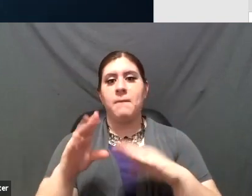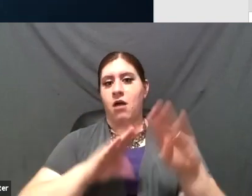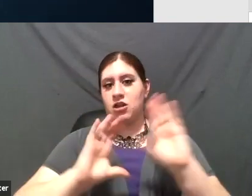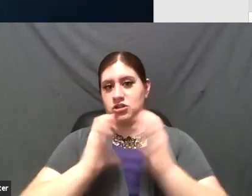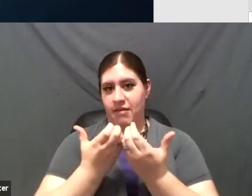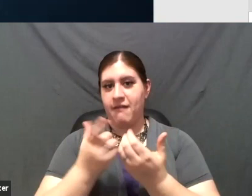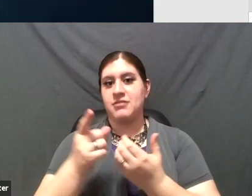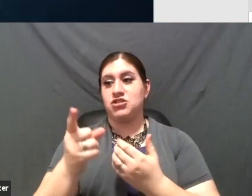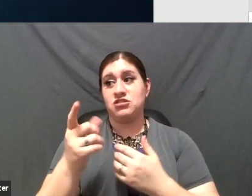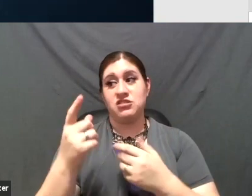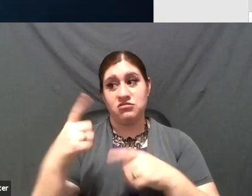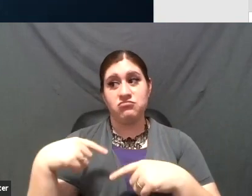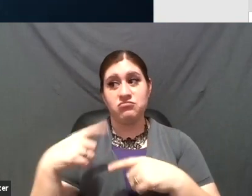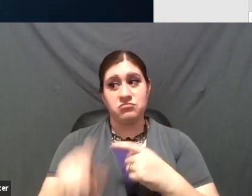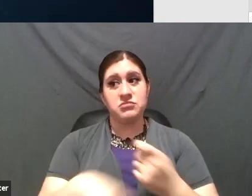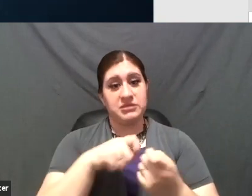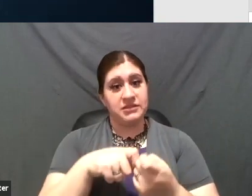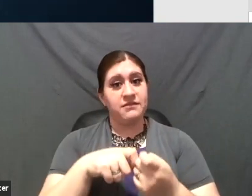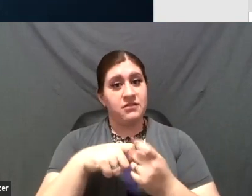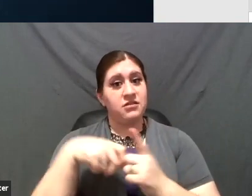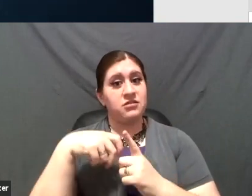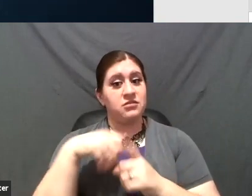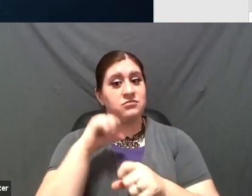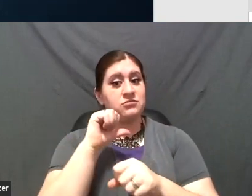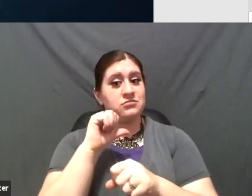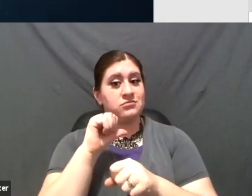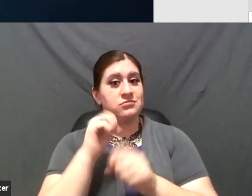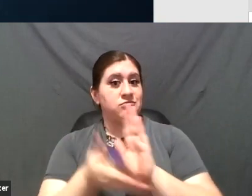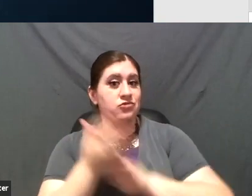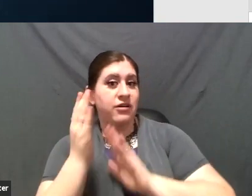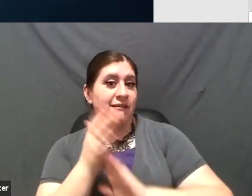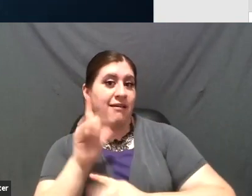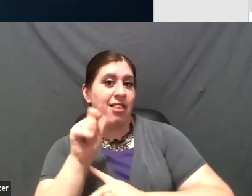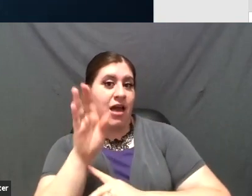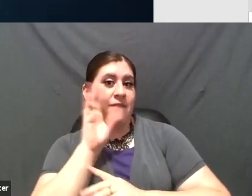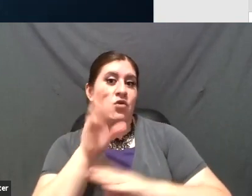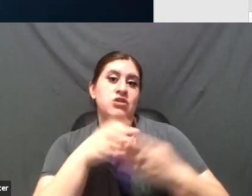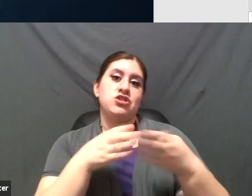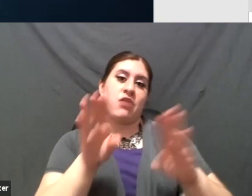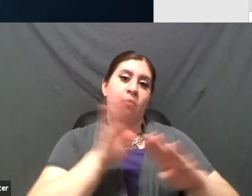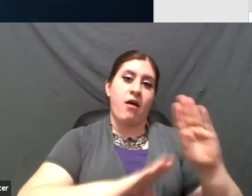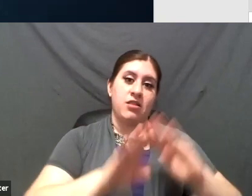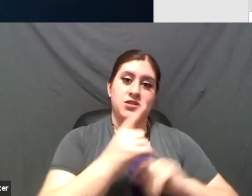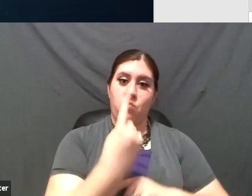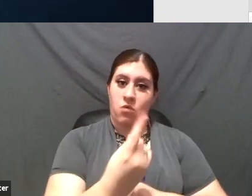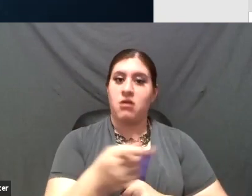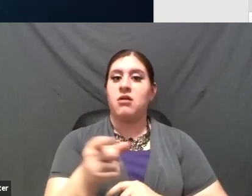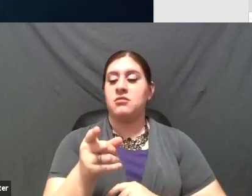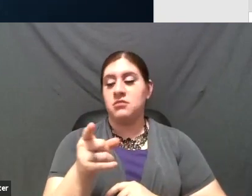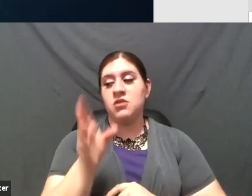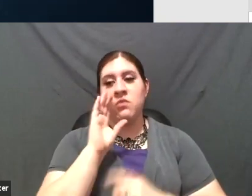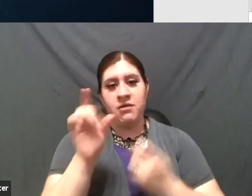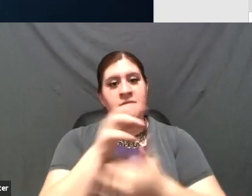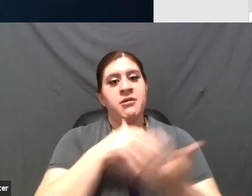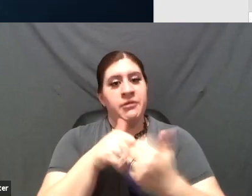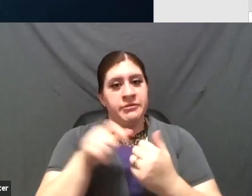done a stellar job in organizing and running the labs for General Biology 1. And so you would have some